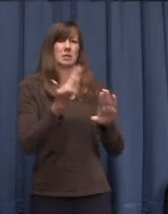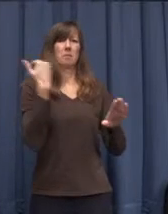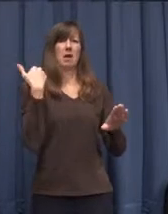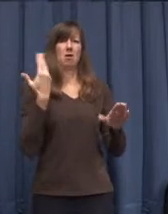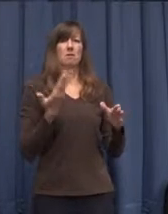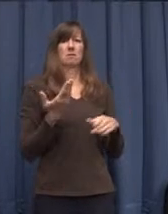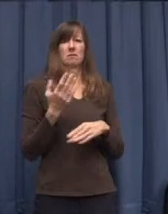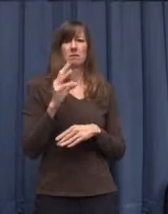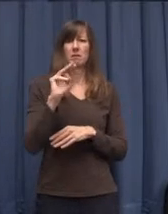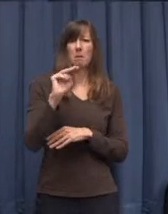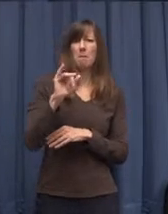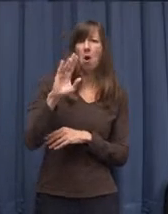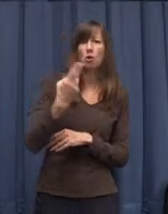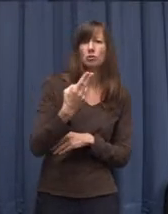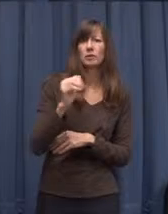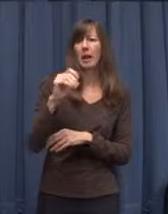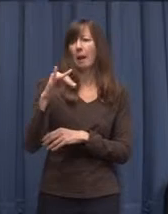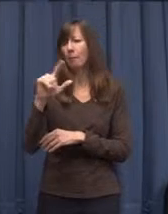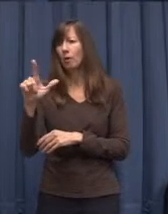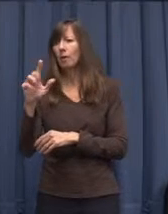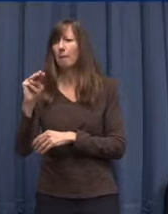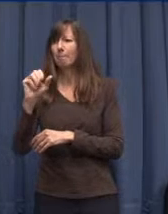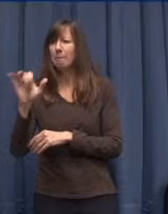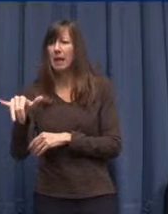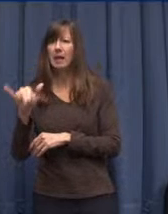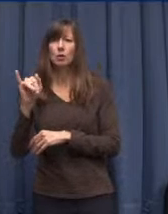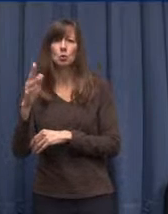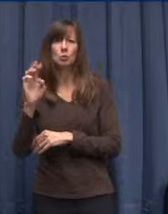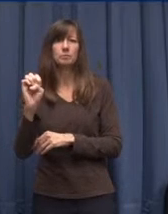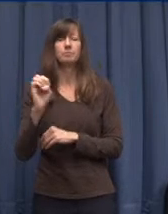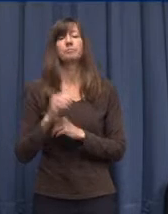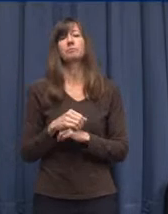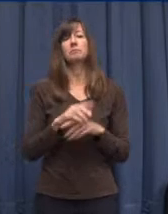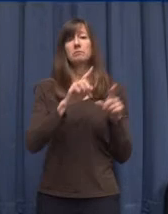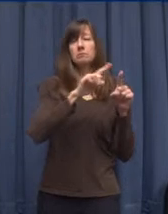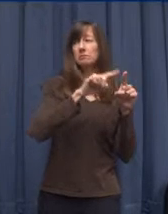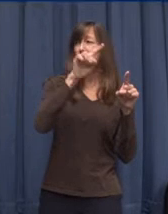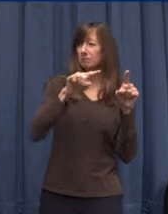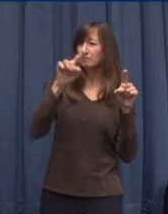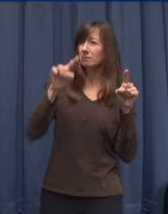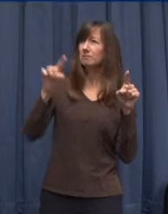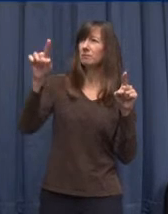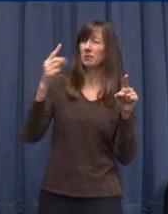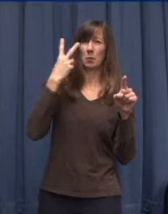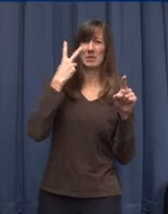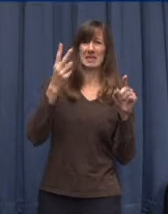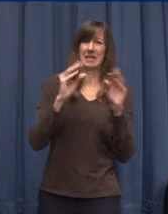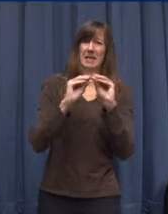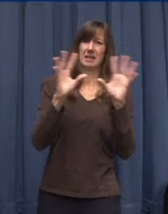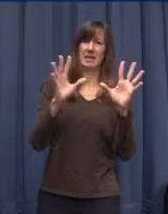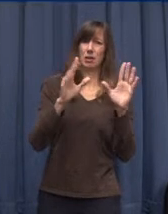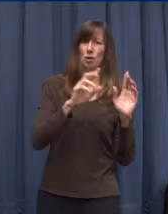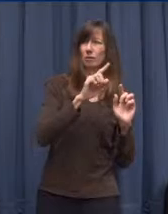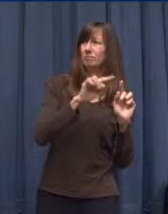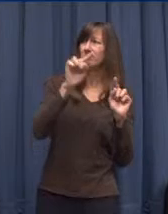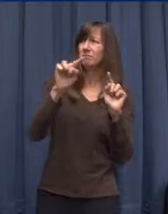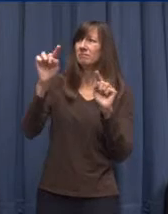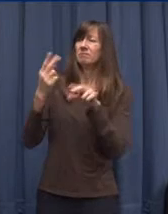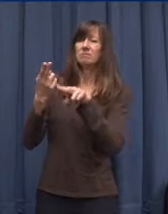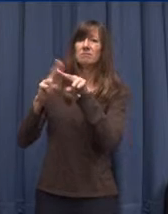at the hospitalization numbers, you can see on the graph a clear trend line up, and we are now at 14